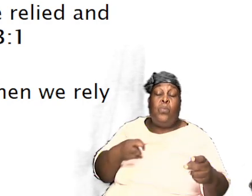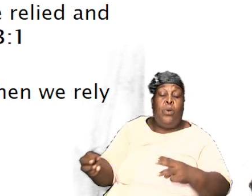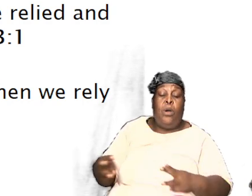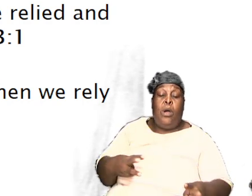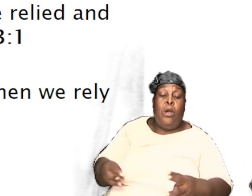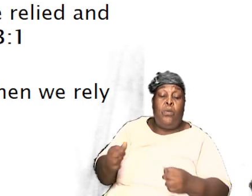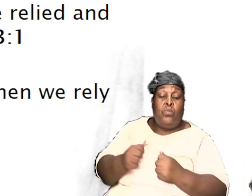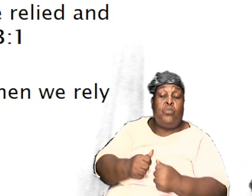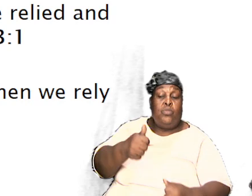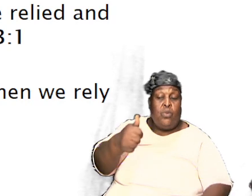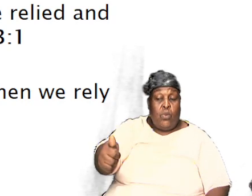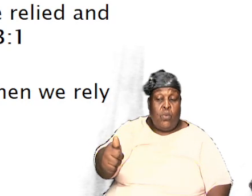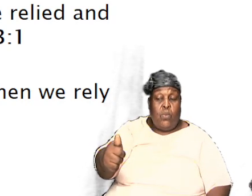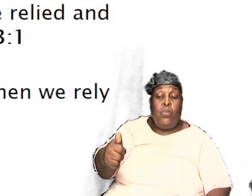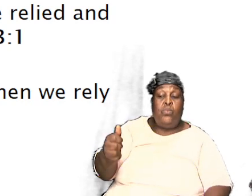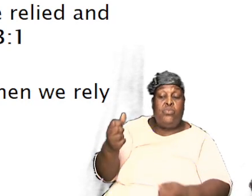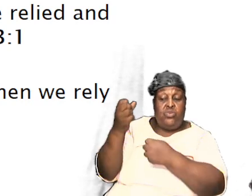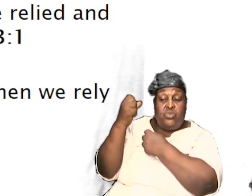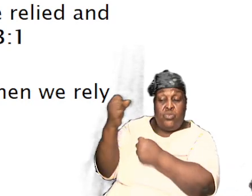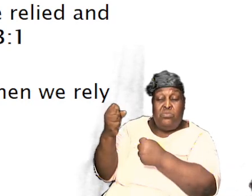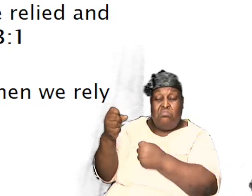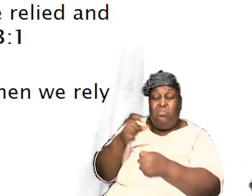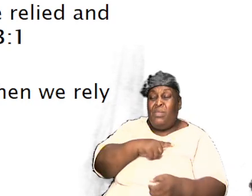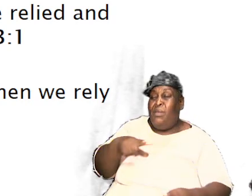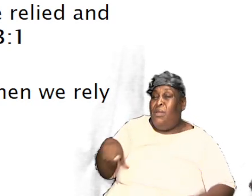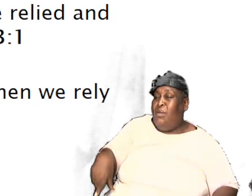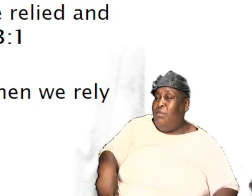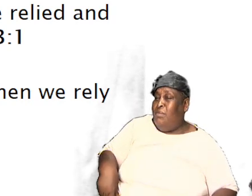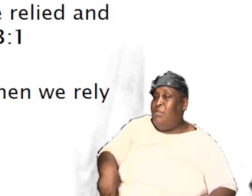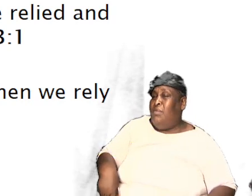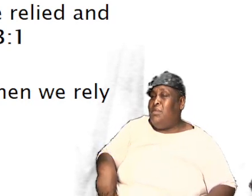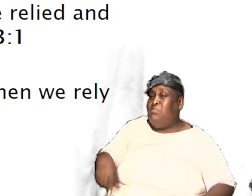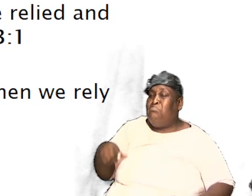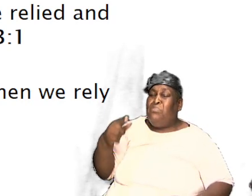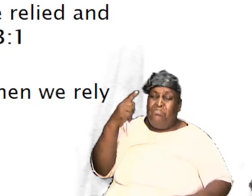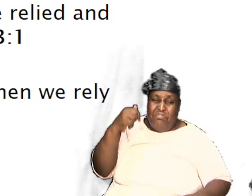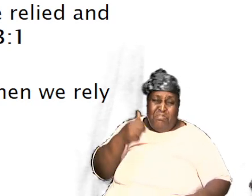was saying, you know, Lord, I think I got this.